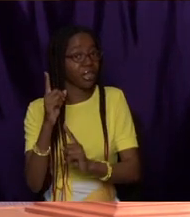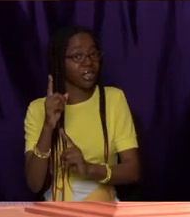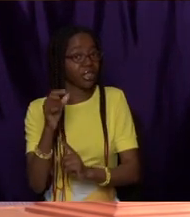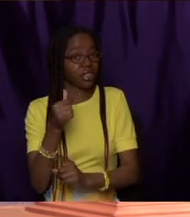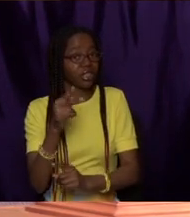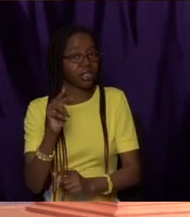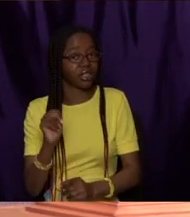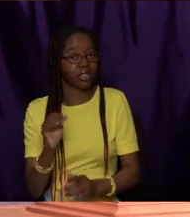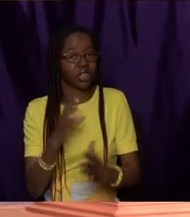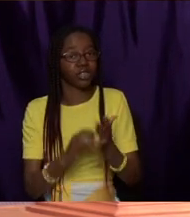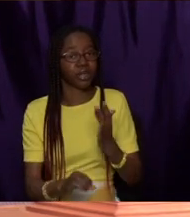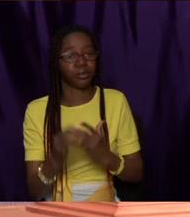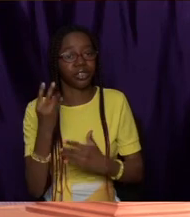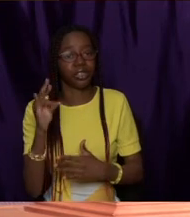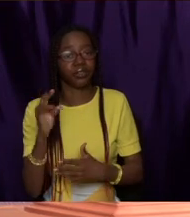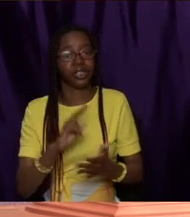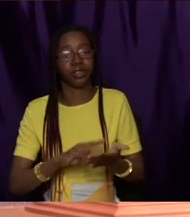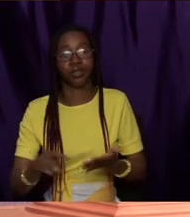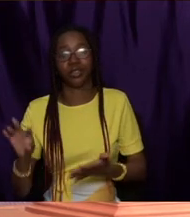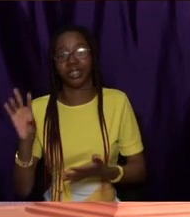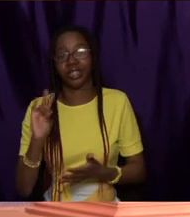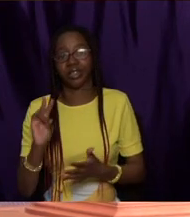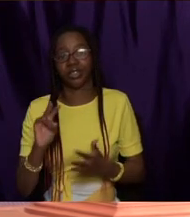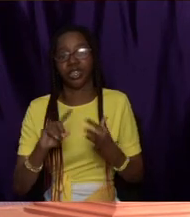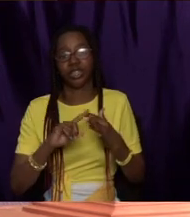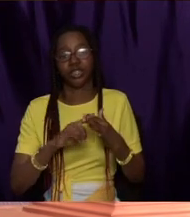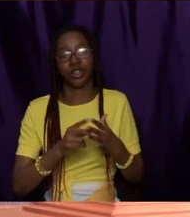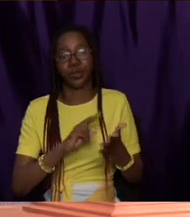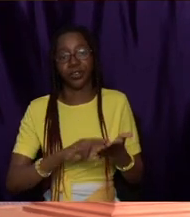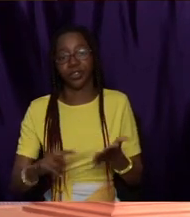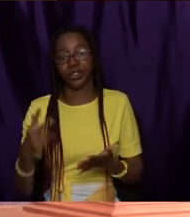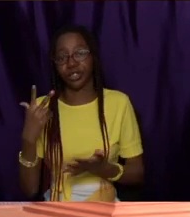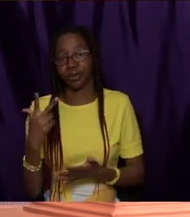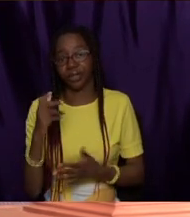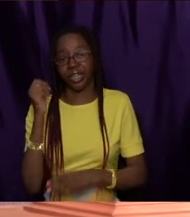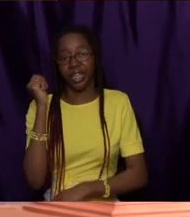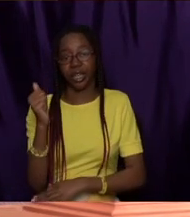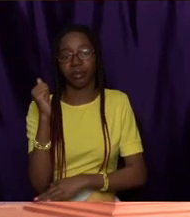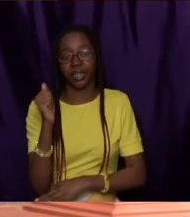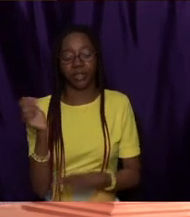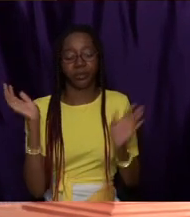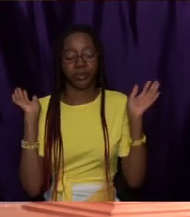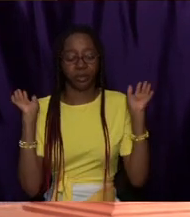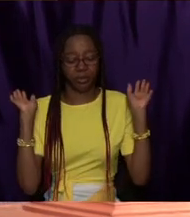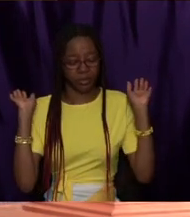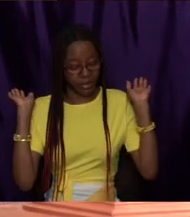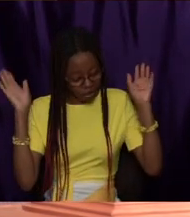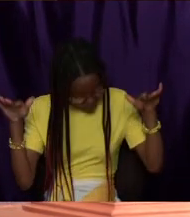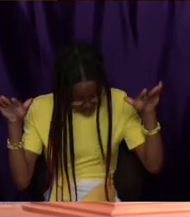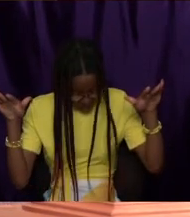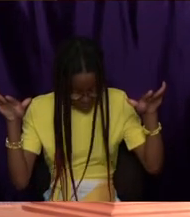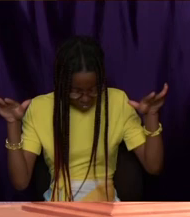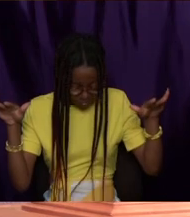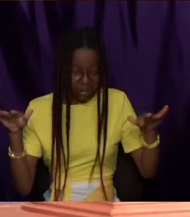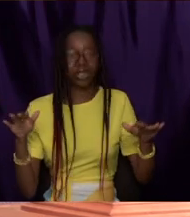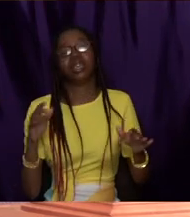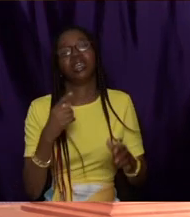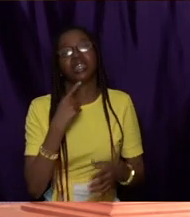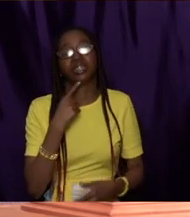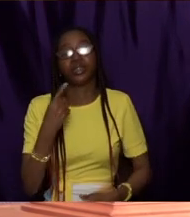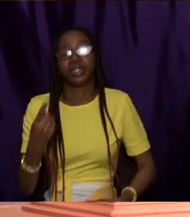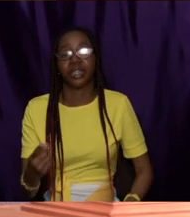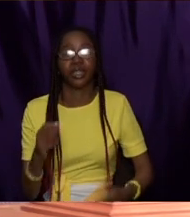17, verse 7. Starting with verse 3, it says, Abraham fell face down. God said to him in